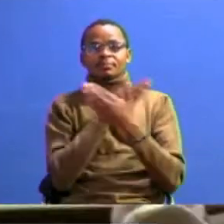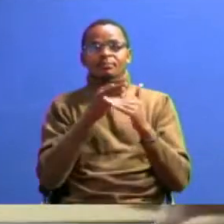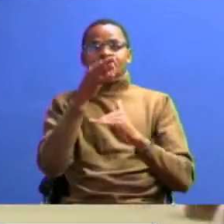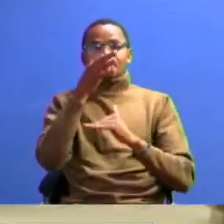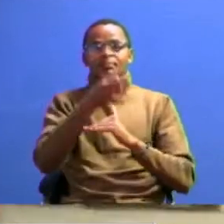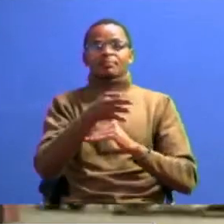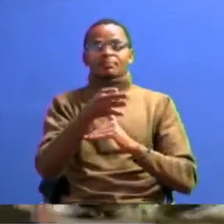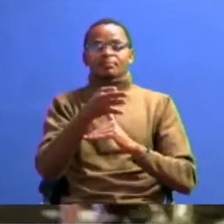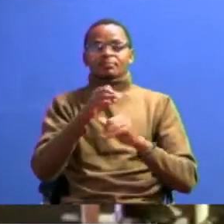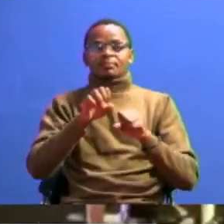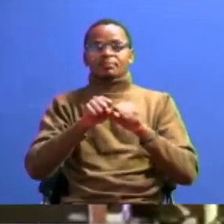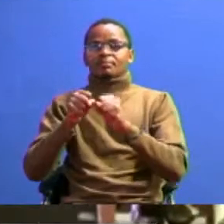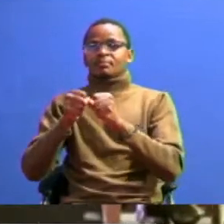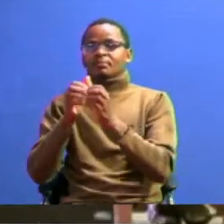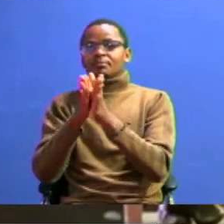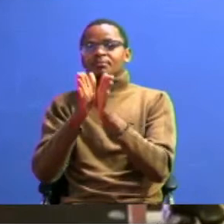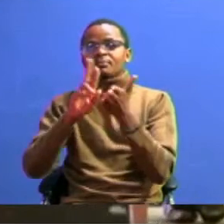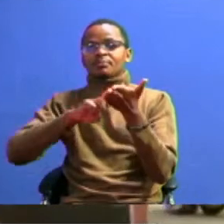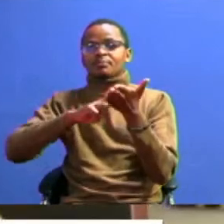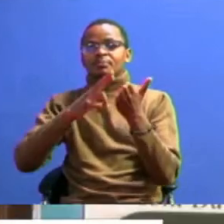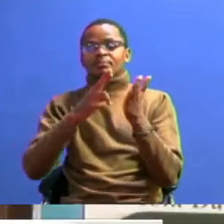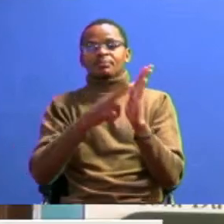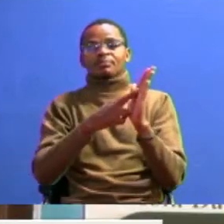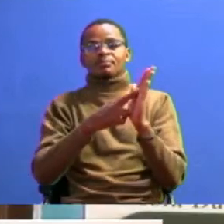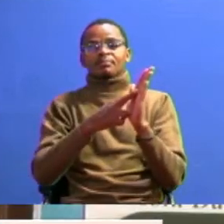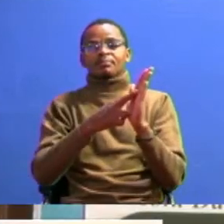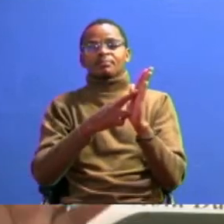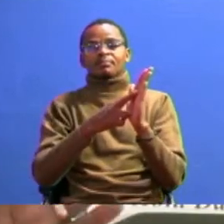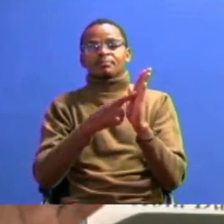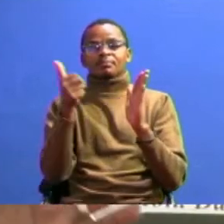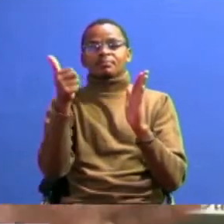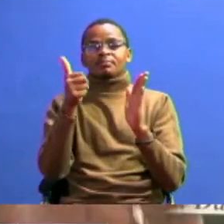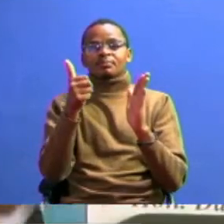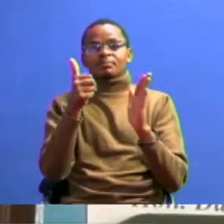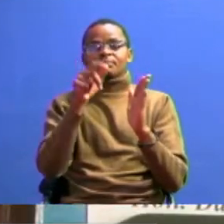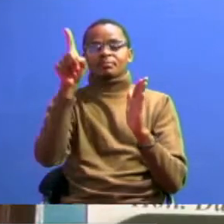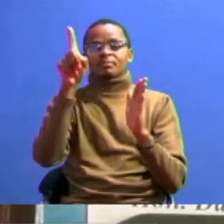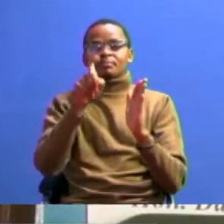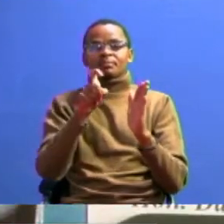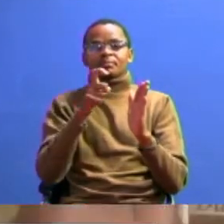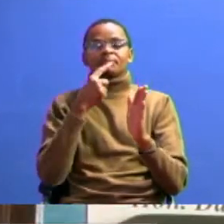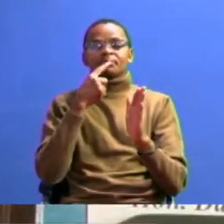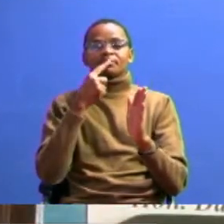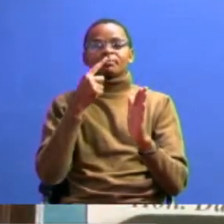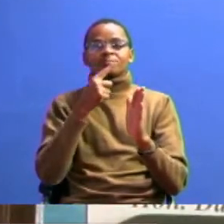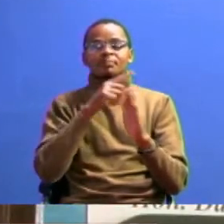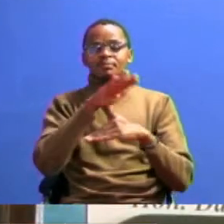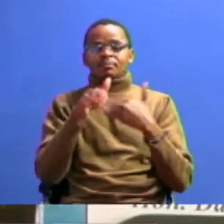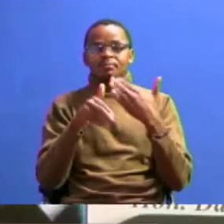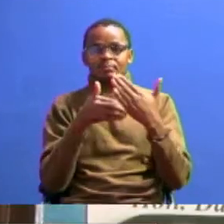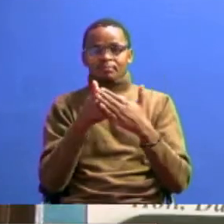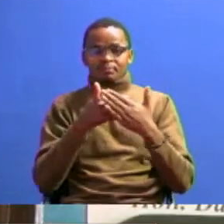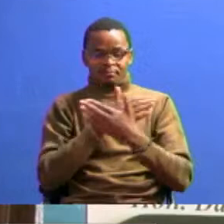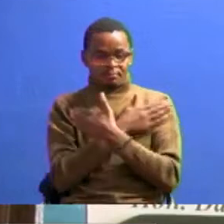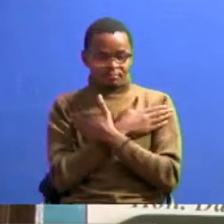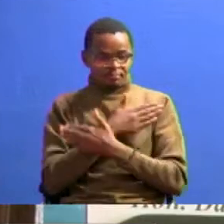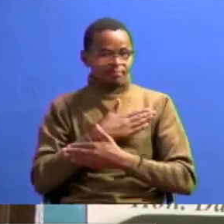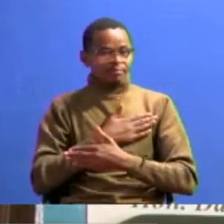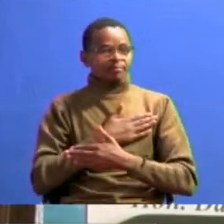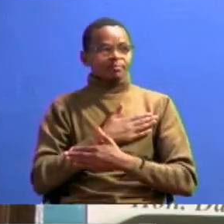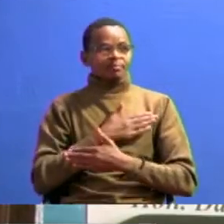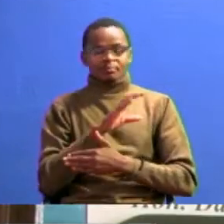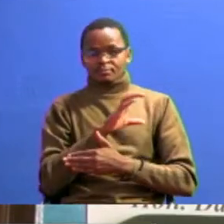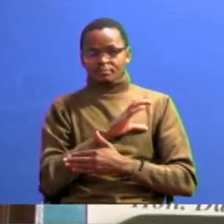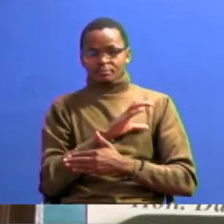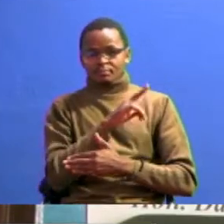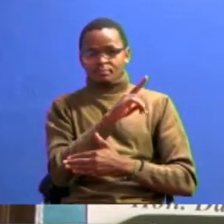beyond embezzlement of public resources. And therefore, nimeshawaambia kila mtu, marafiki zangu nimewaambia,